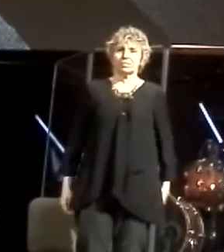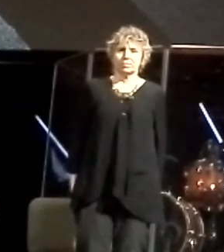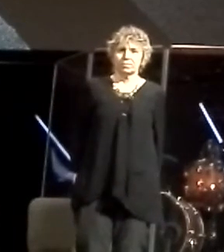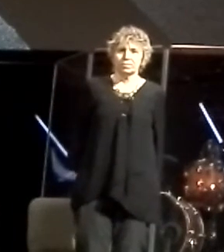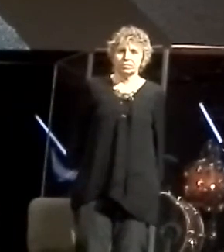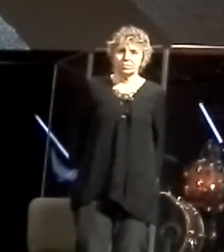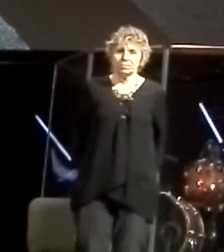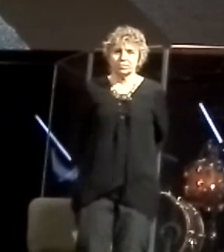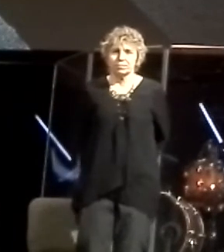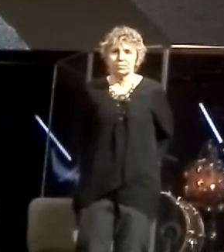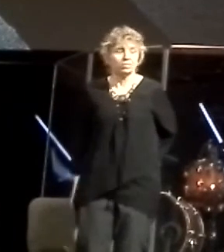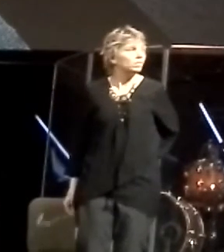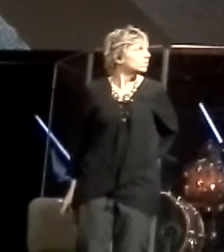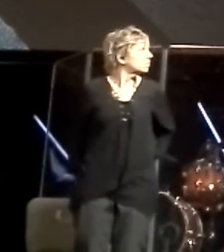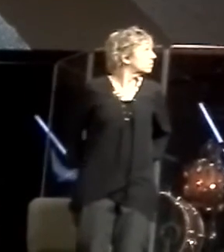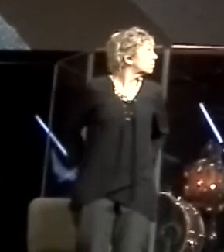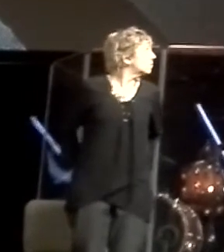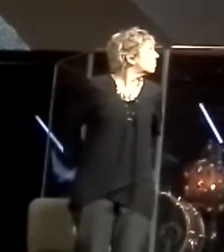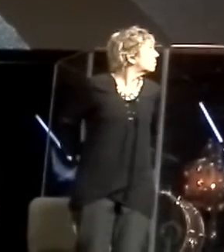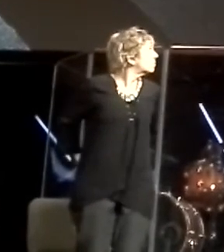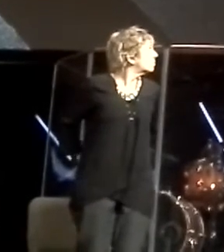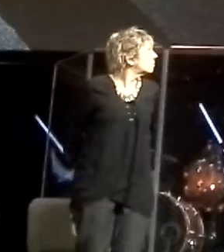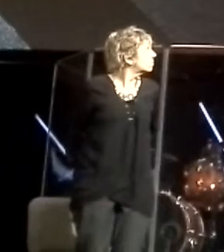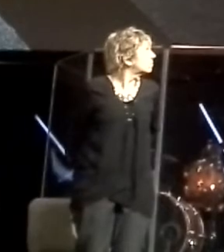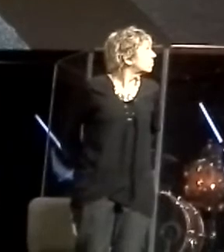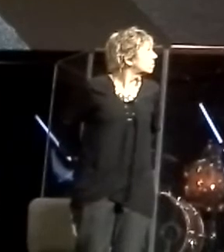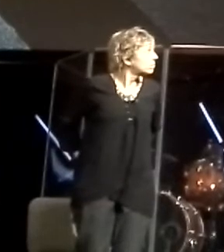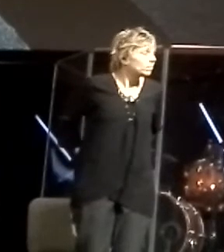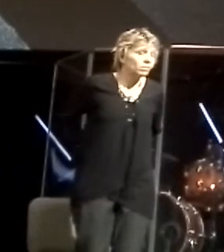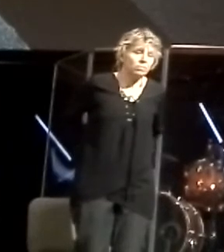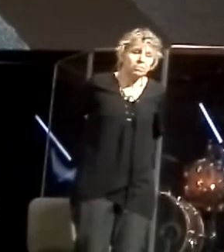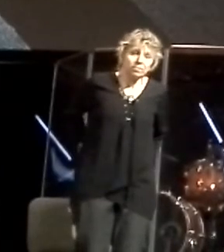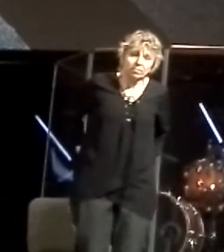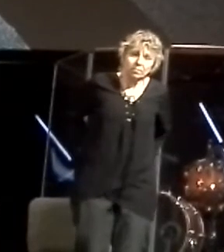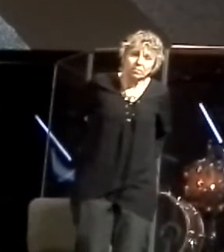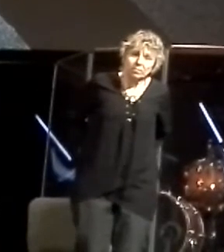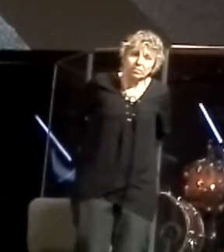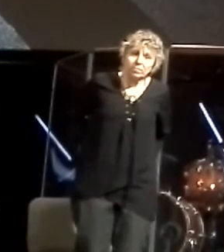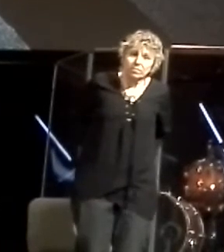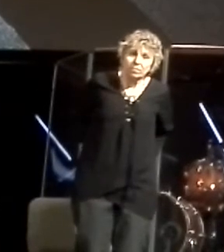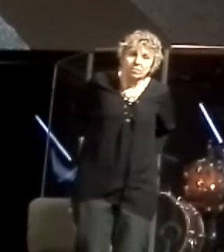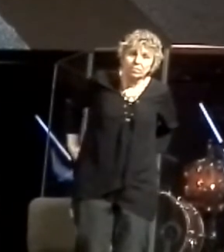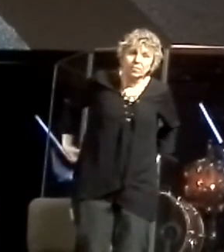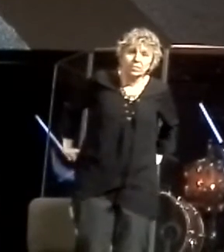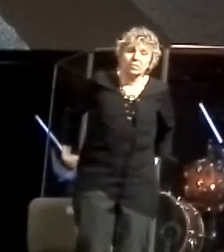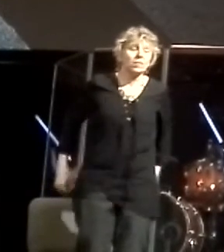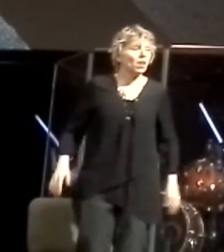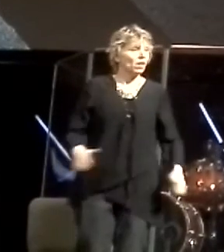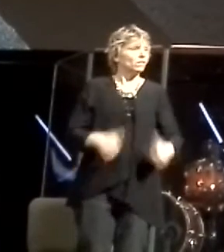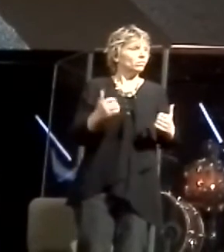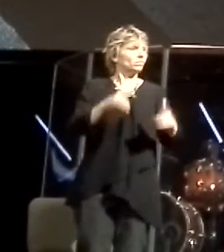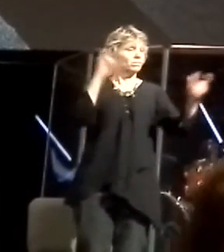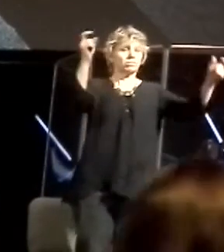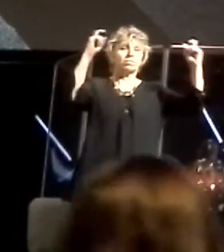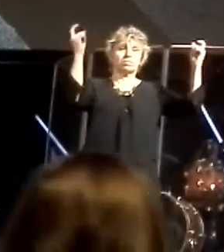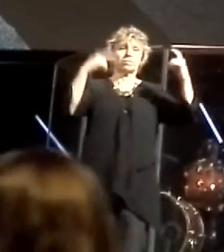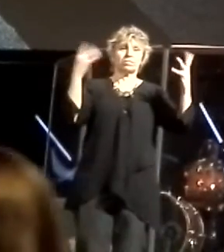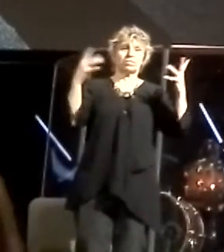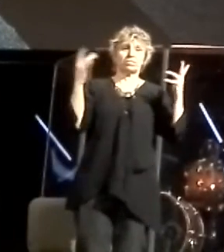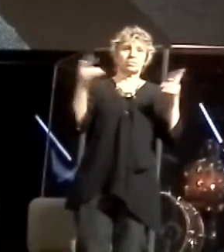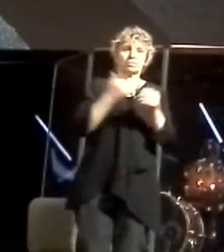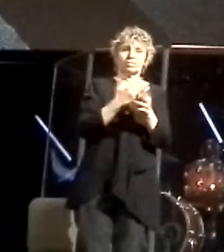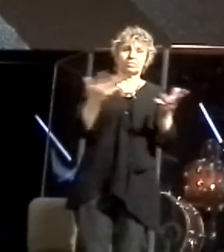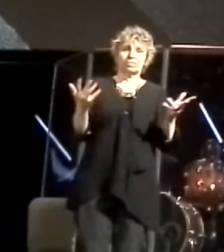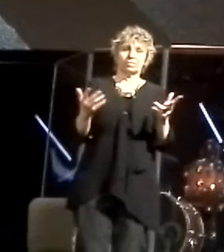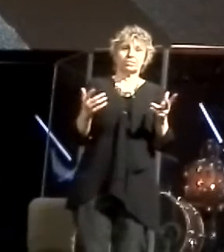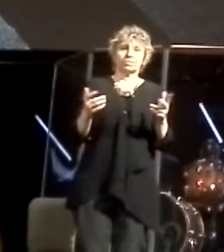celebrate newness. We get to celebrate from death to life right now tonight. So I'm going invite friends and family who are welcome to come up. But if you guys want